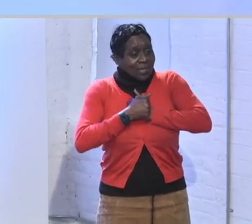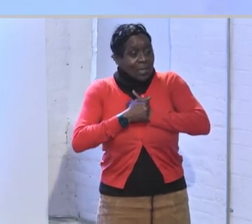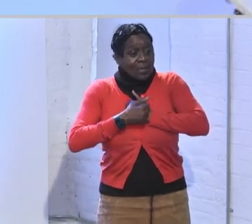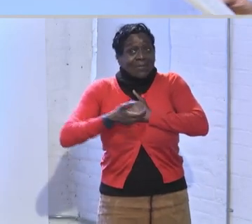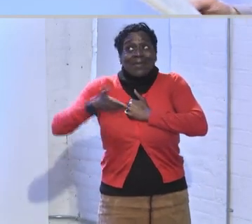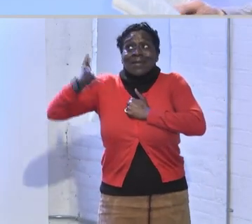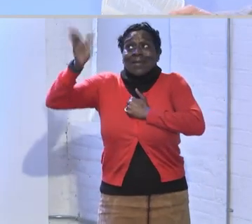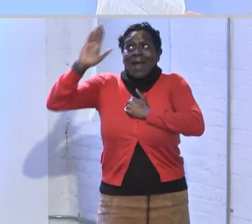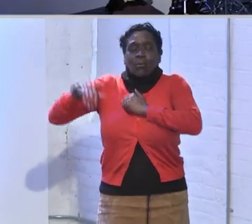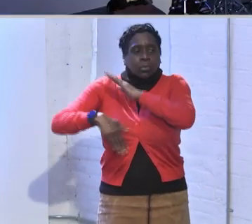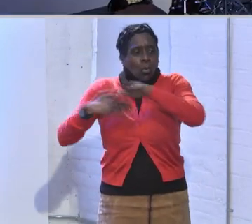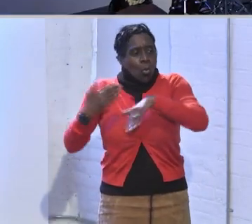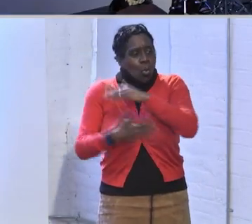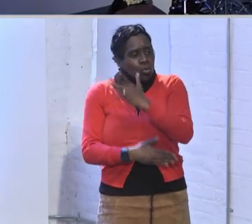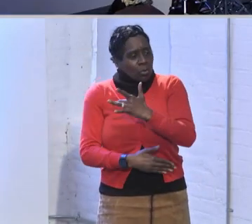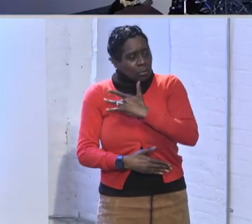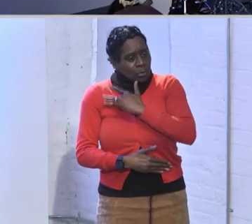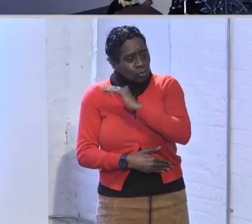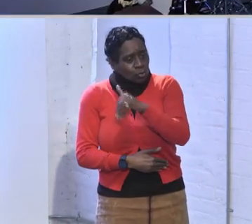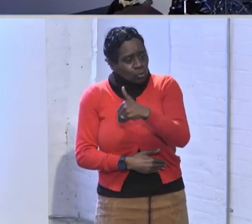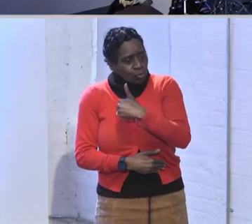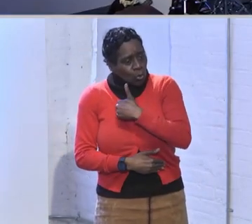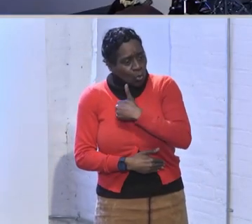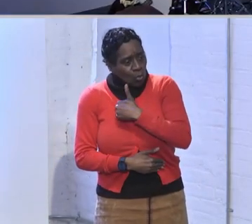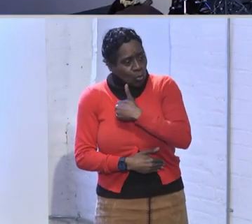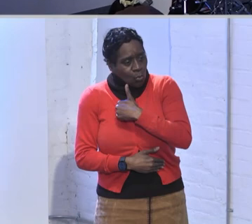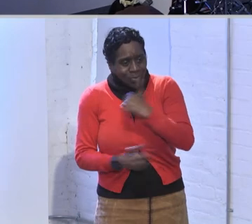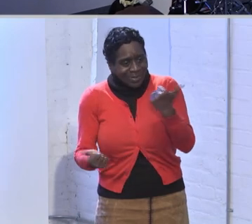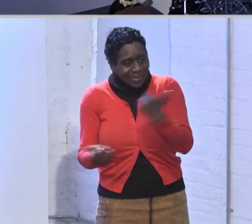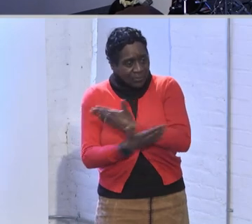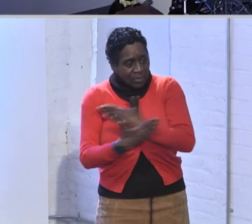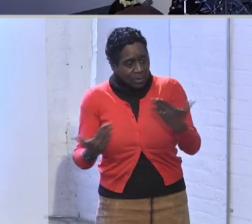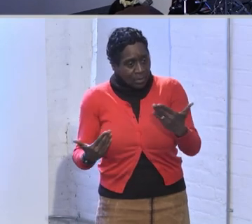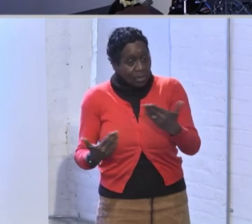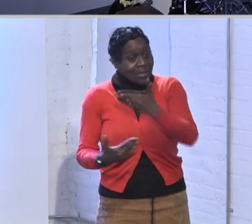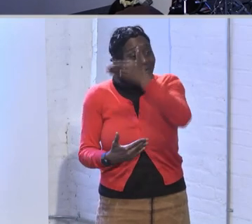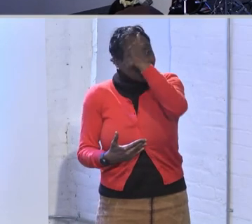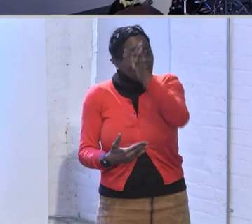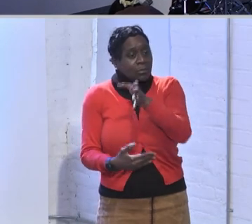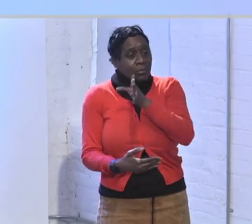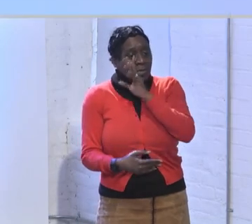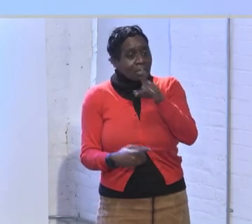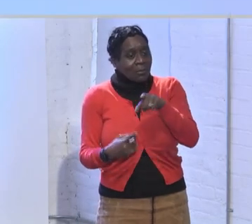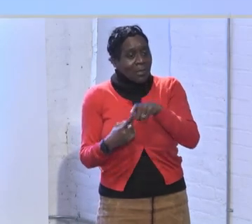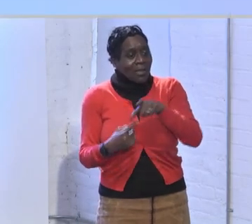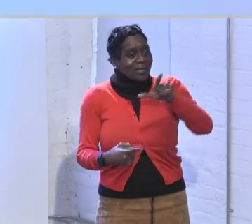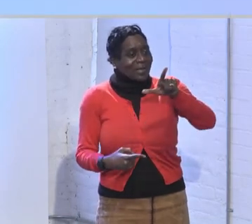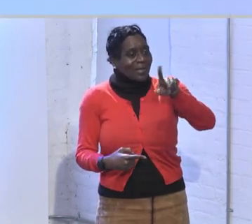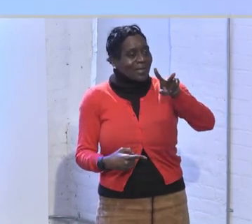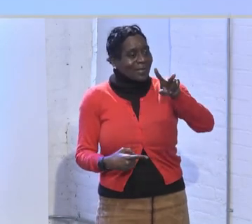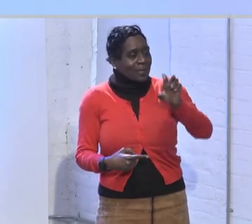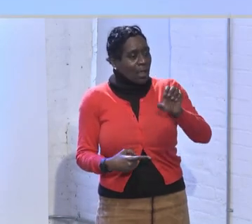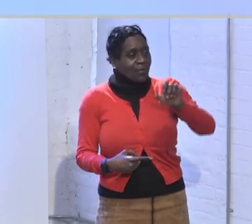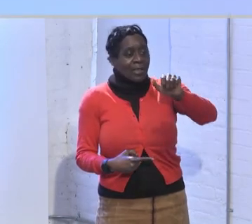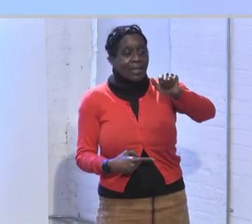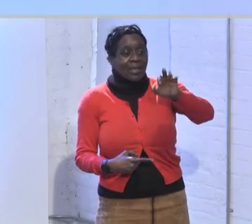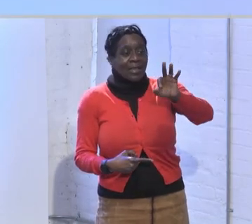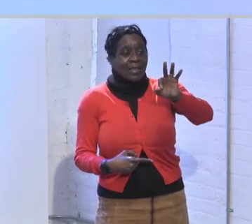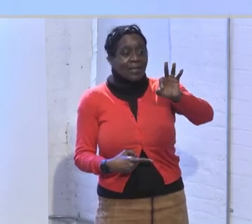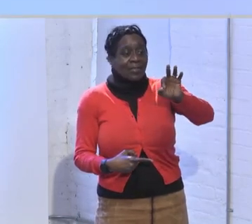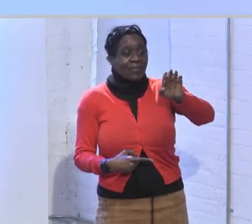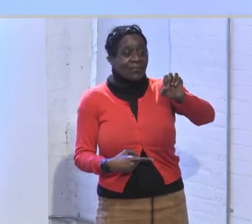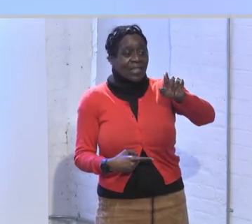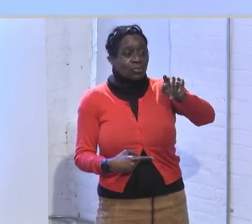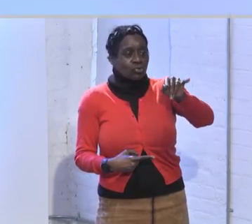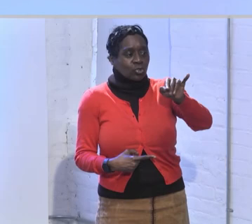all thine heart and with all thy soul and with all thy might. So God speaks of these affections. Now he's speaking it in the context of